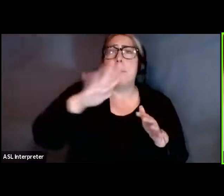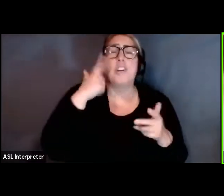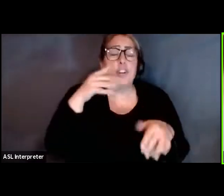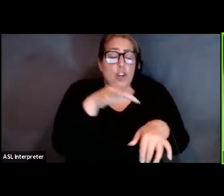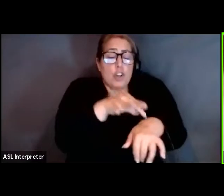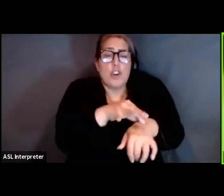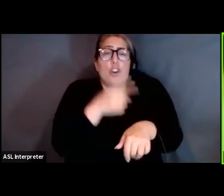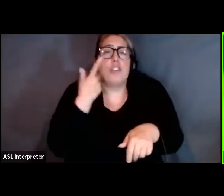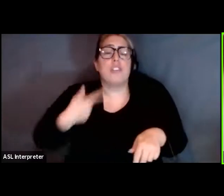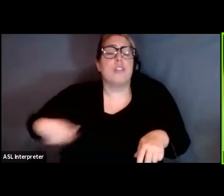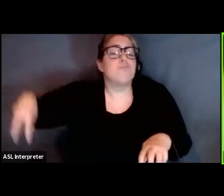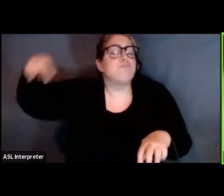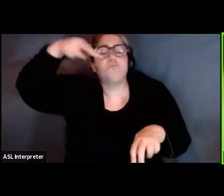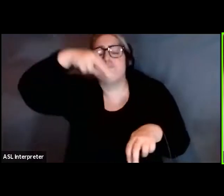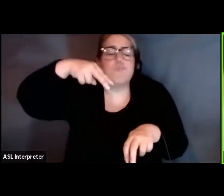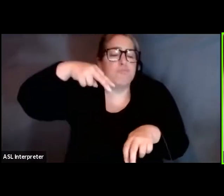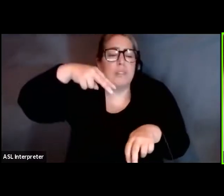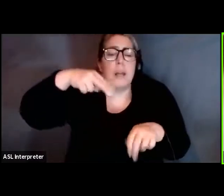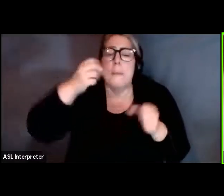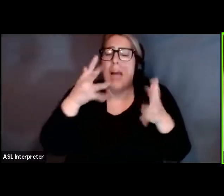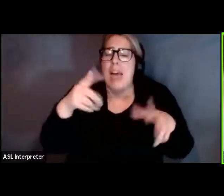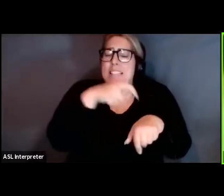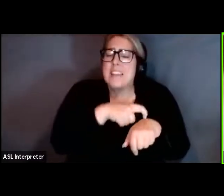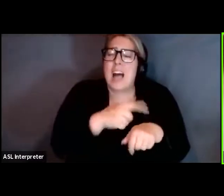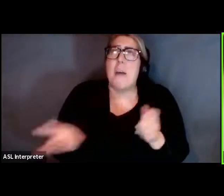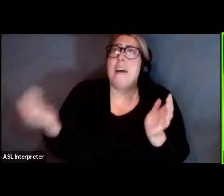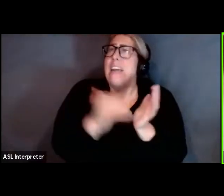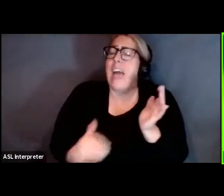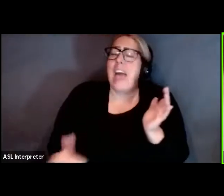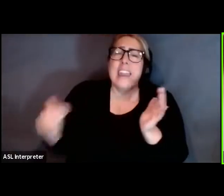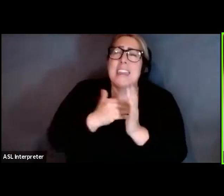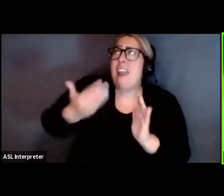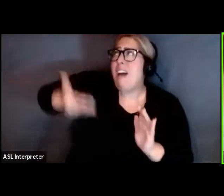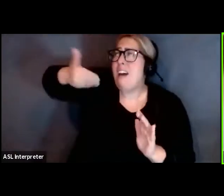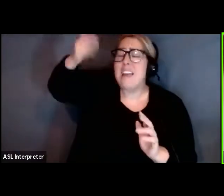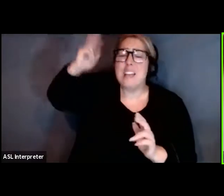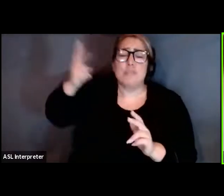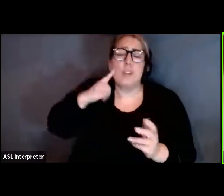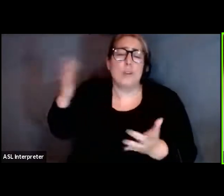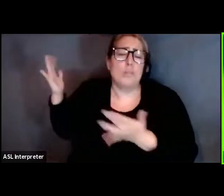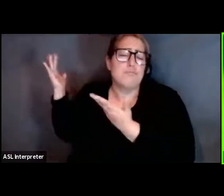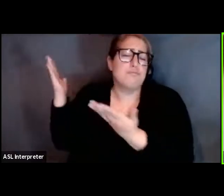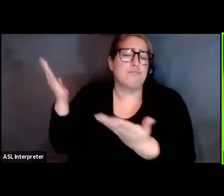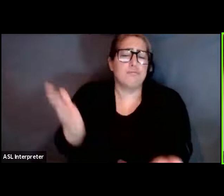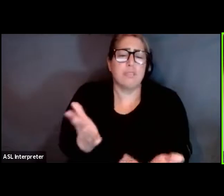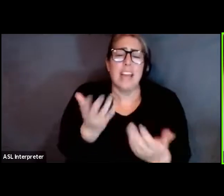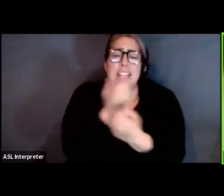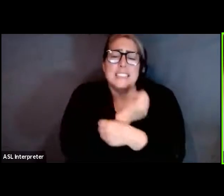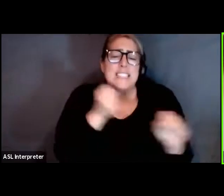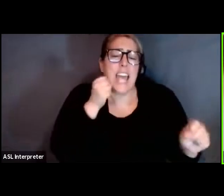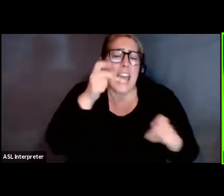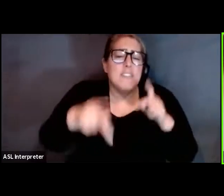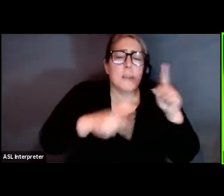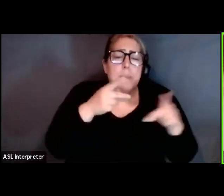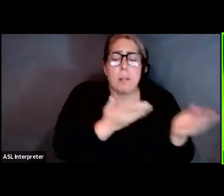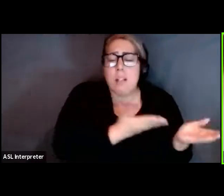Time and again you brought your people from exile and the wilderness to places of refuge and